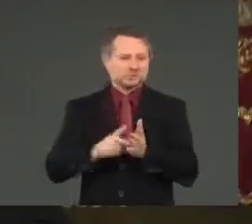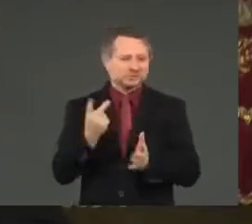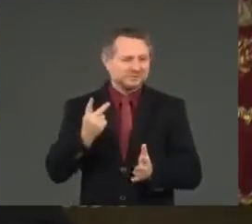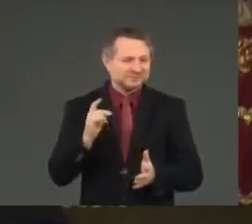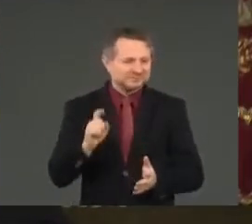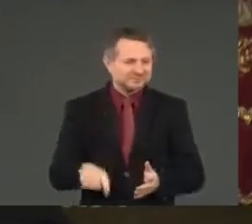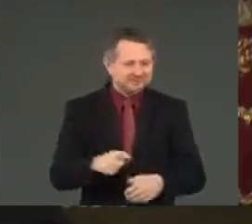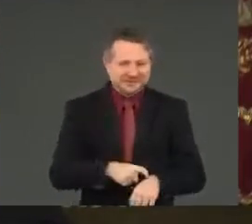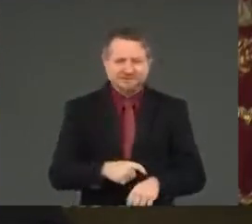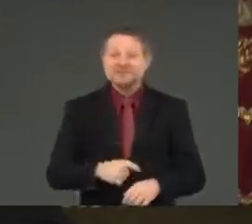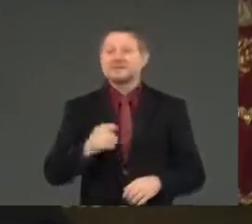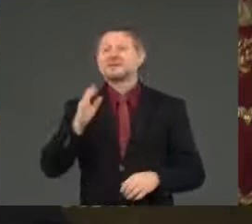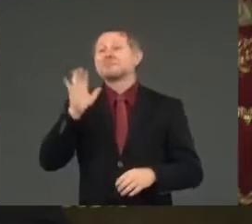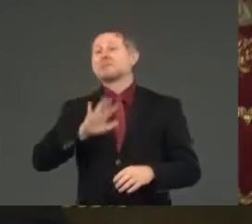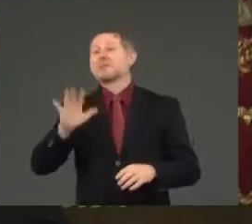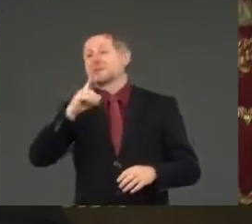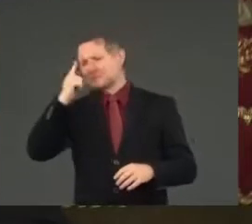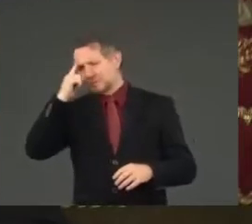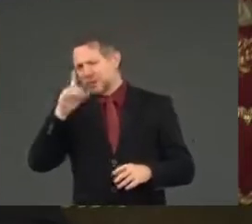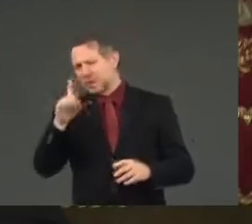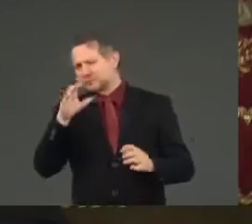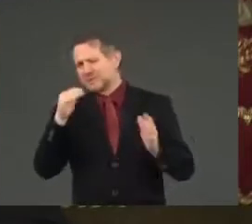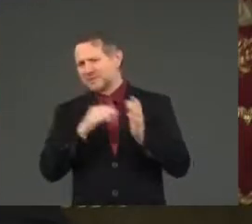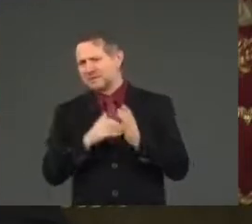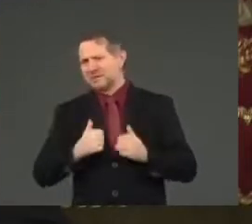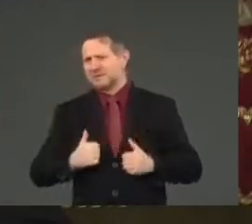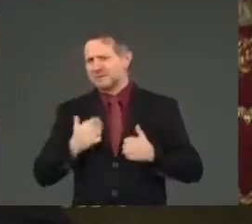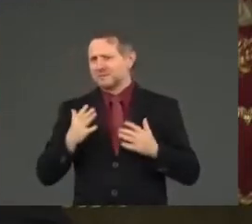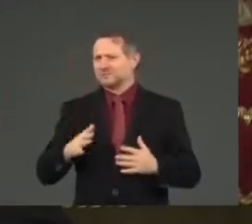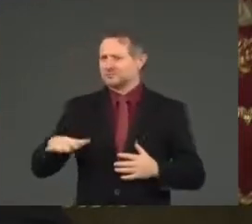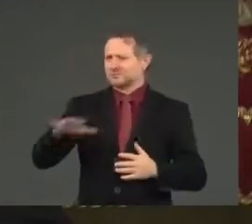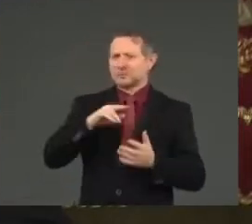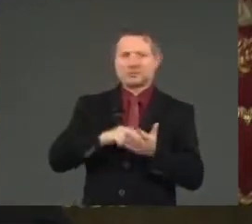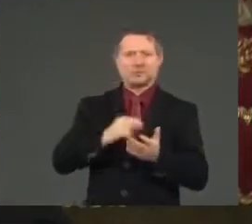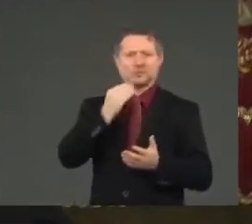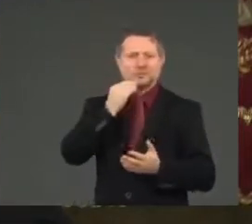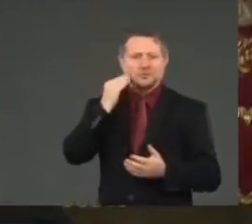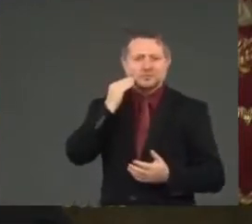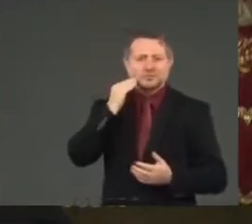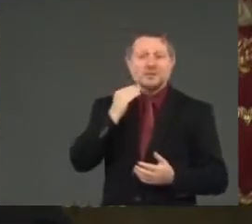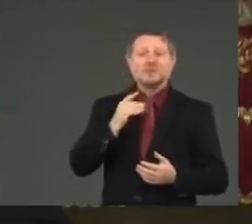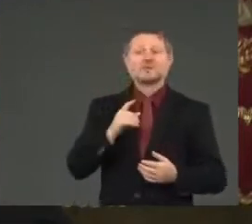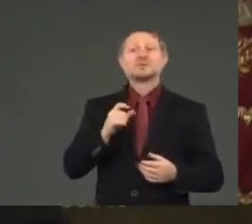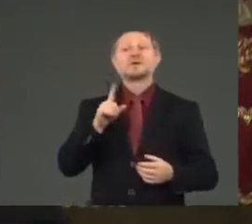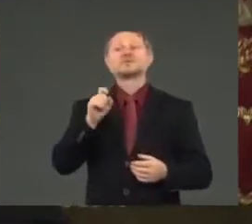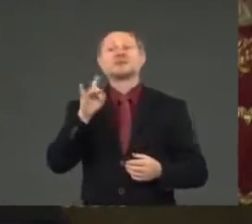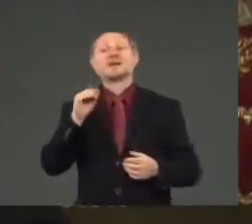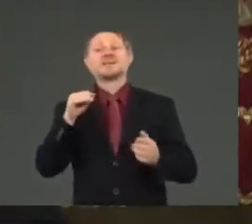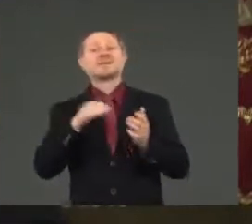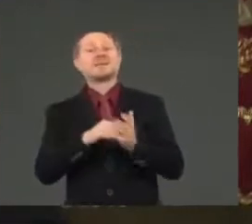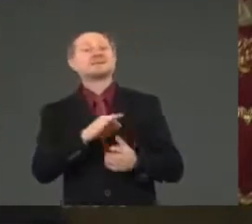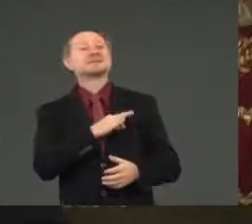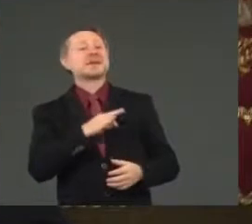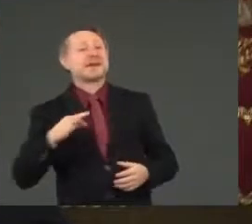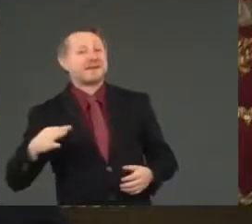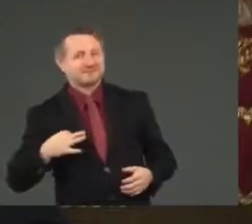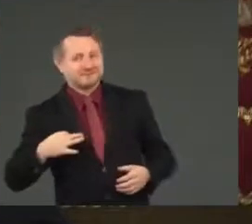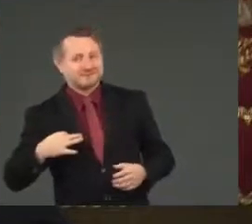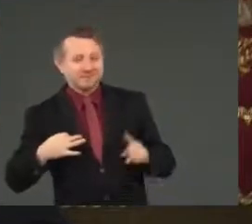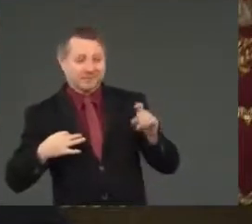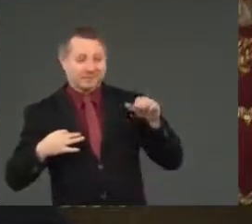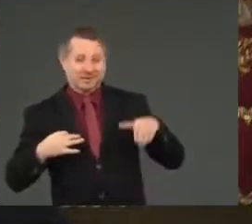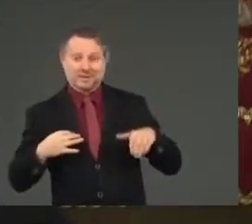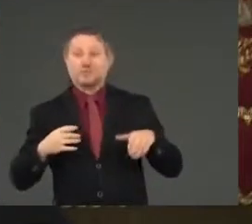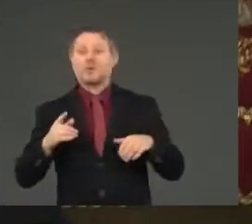about 100,000 residents in our nursing homes. It's about 180,000 staff between the adult care facilities and the nursing